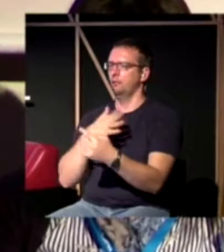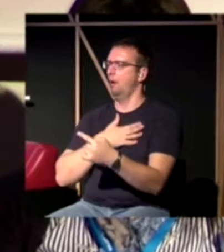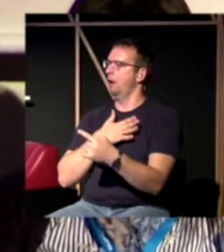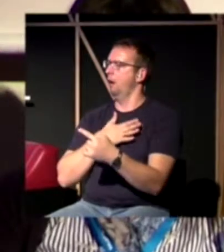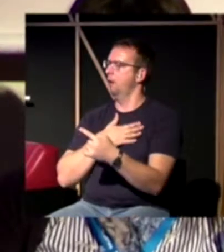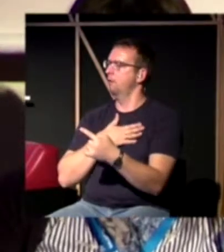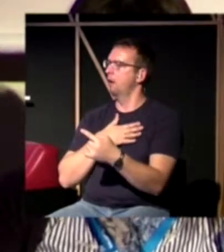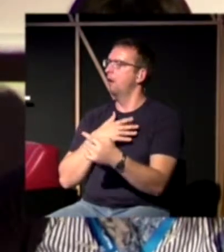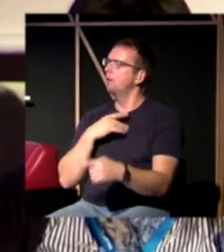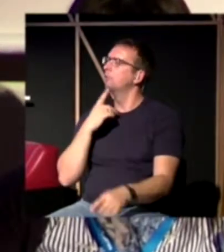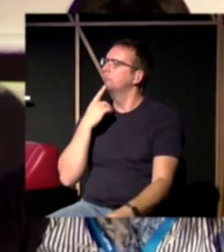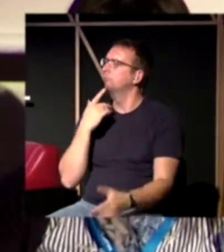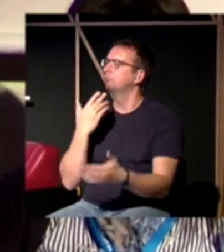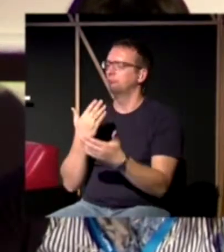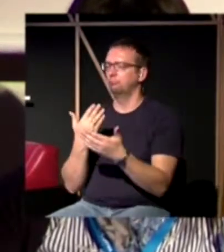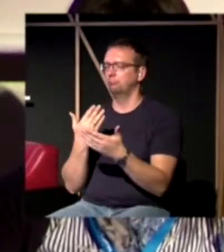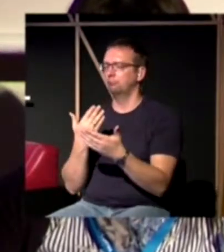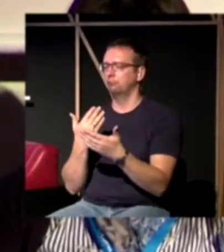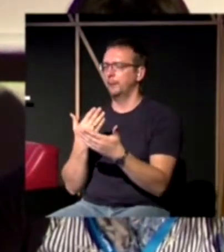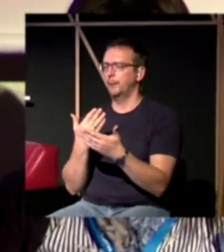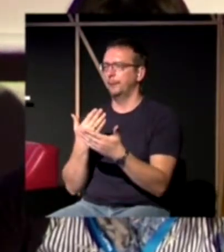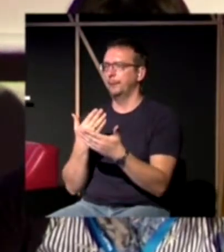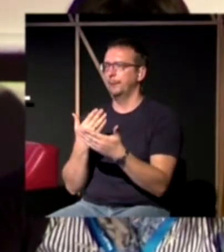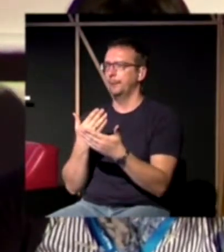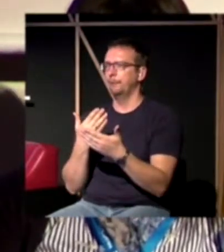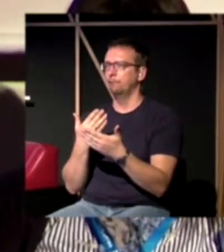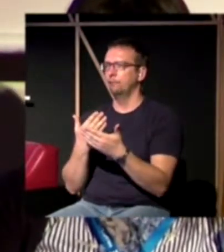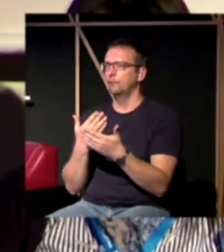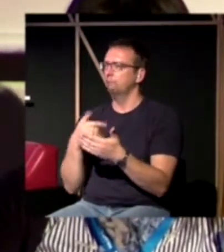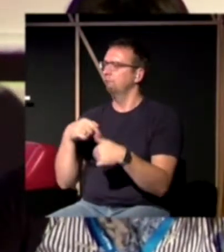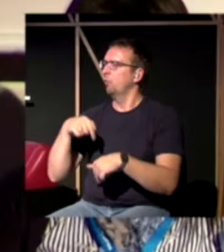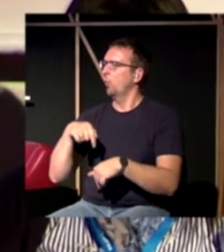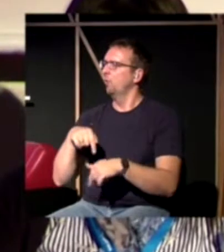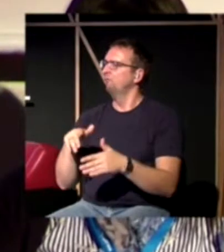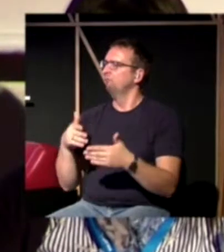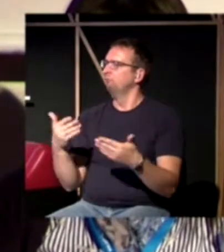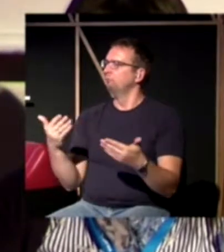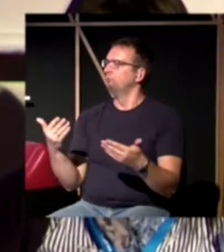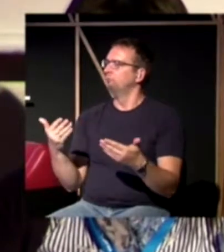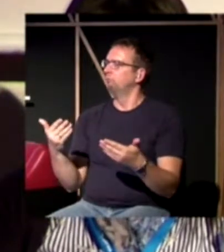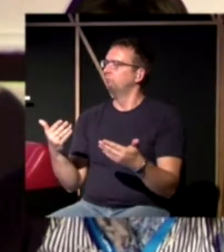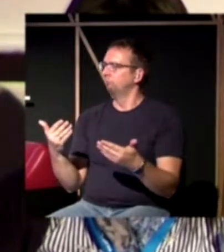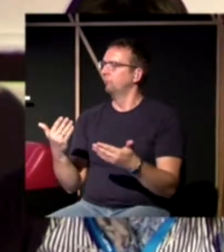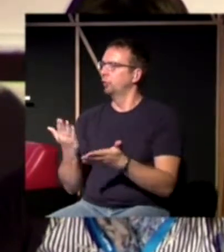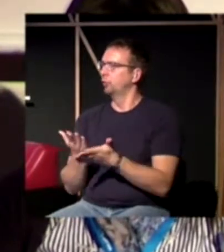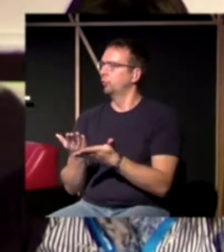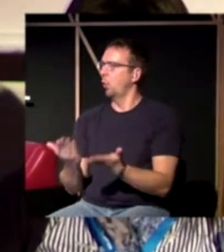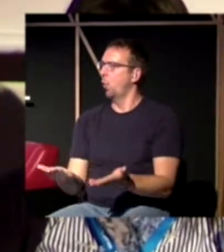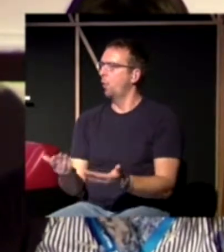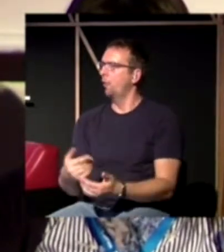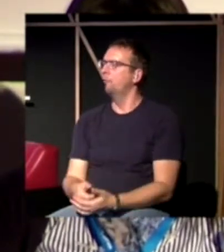Nowadays, in football, you can have the best facilities, you can have the best stadiums or the best football